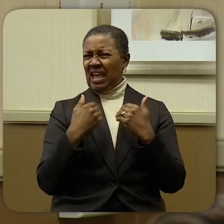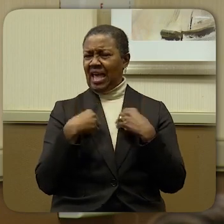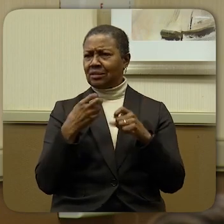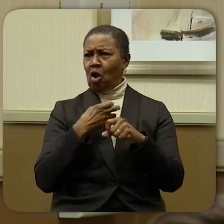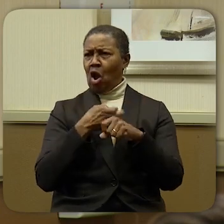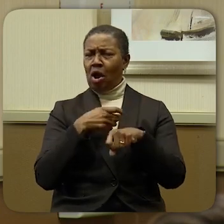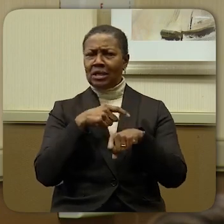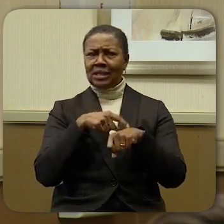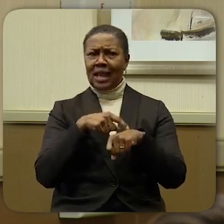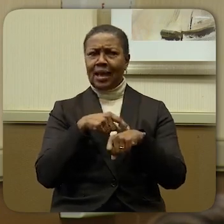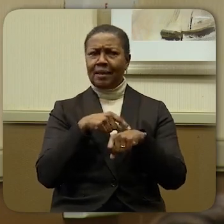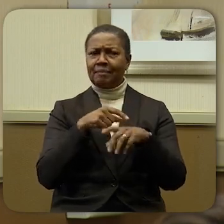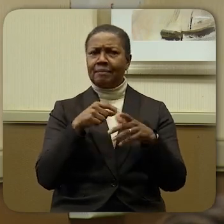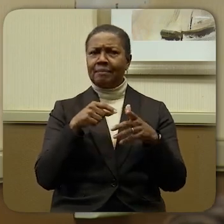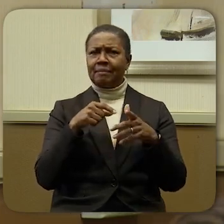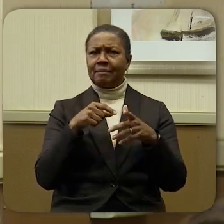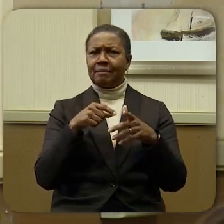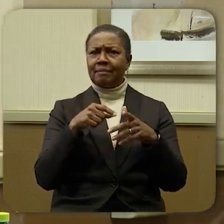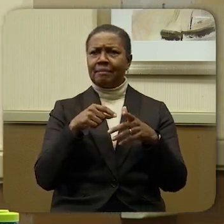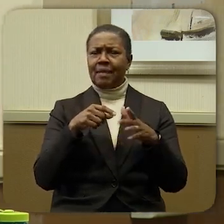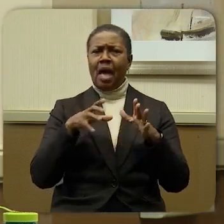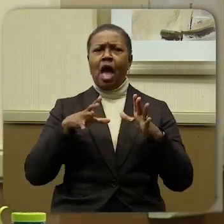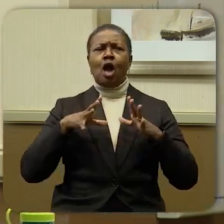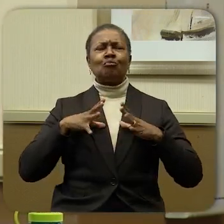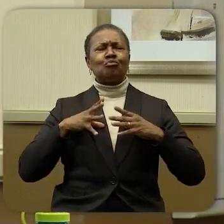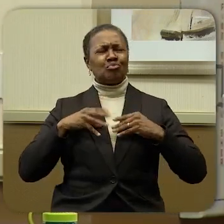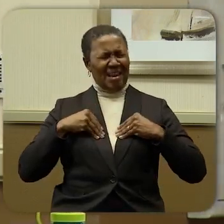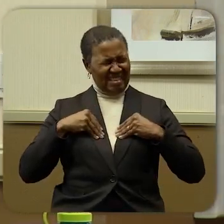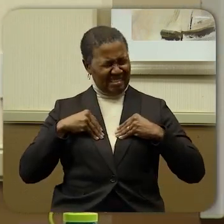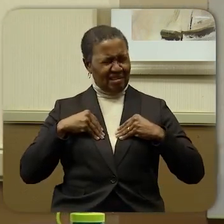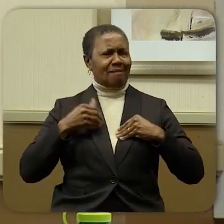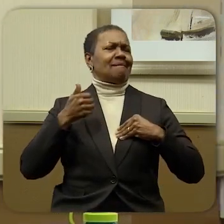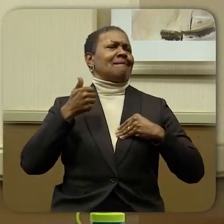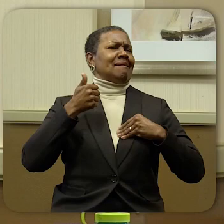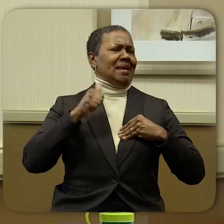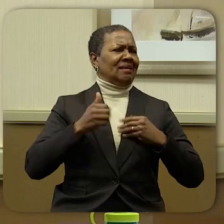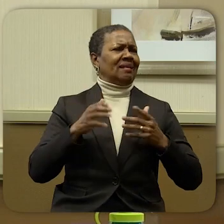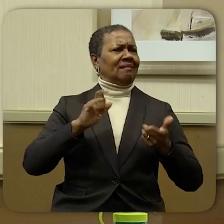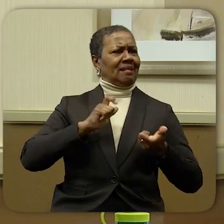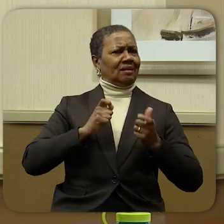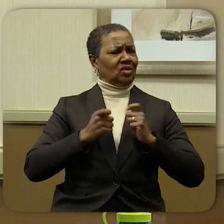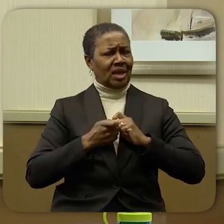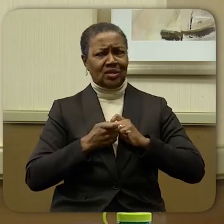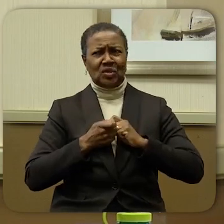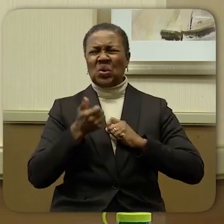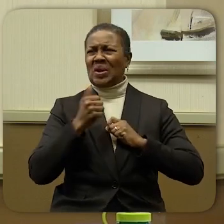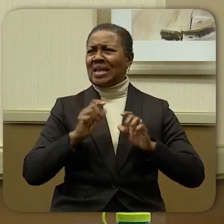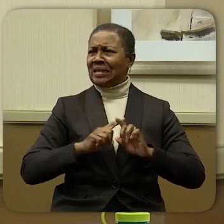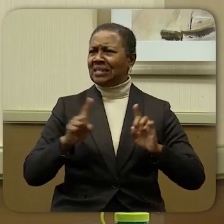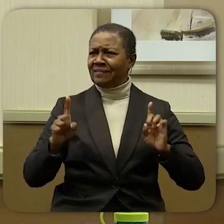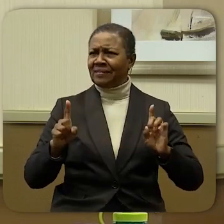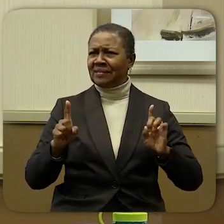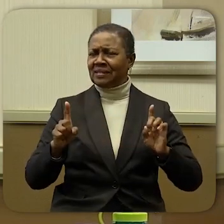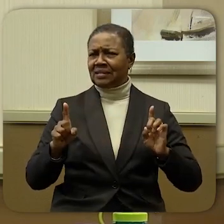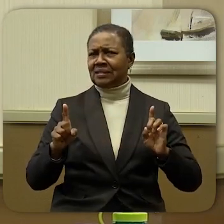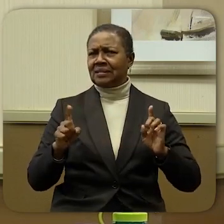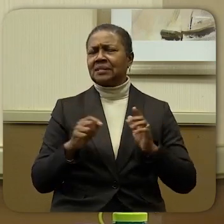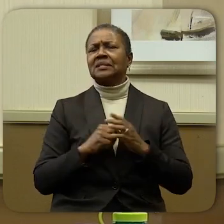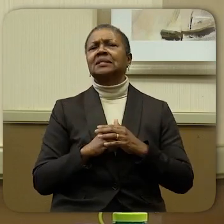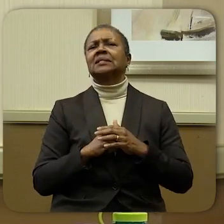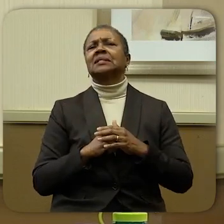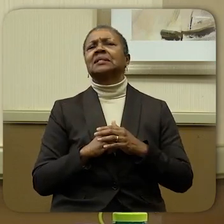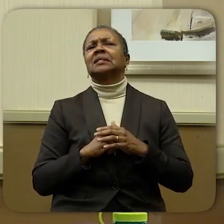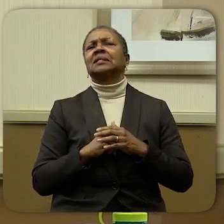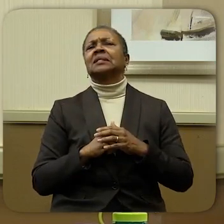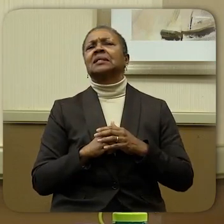hard time embracing anything that changes or is different, period. And